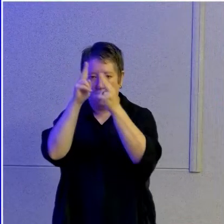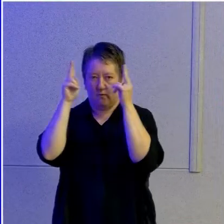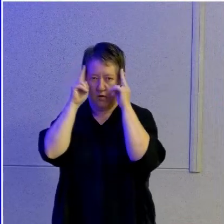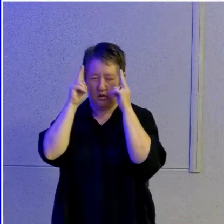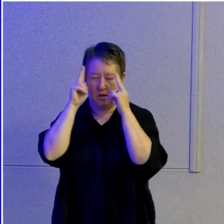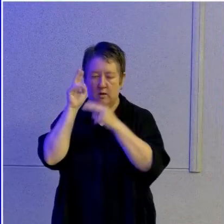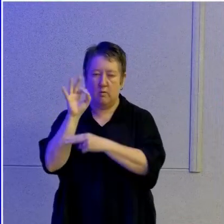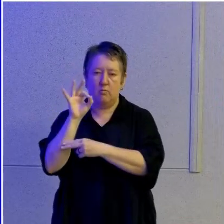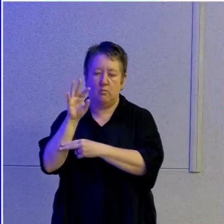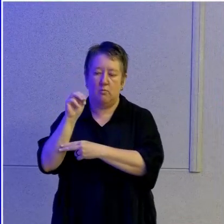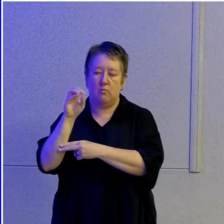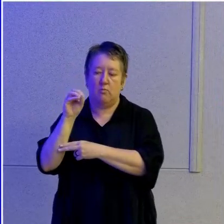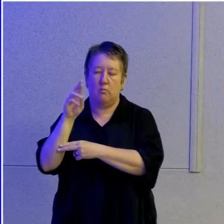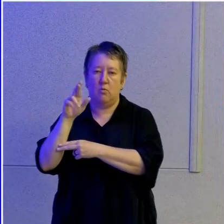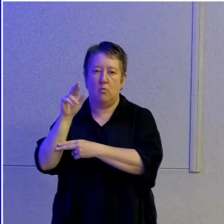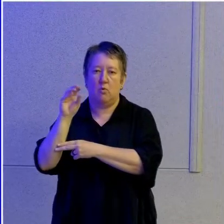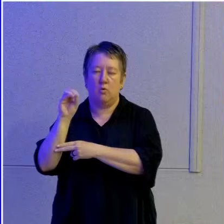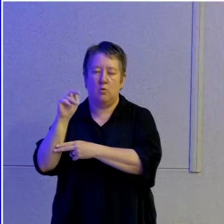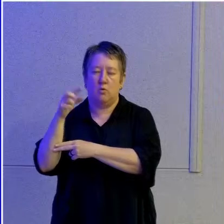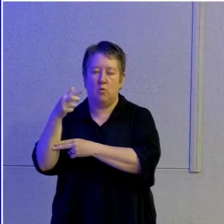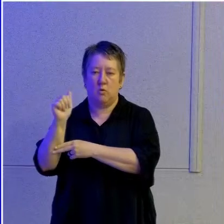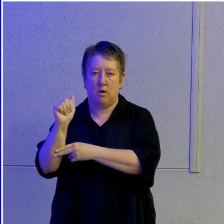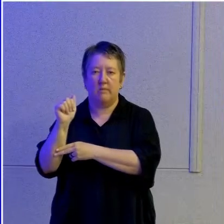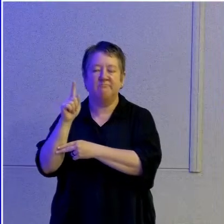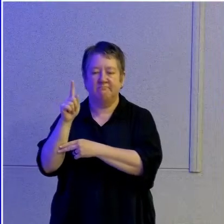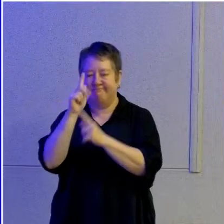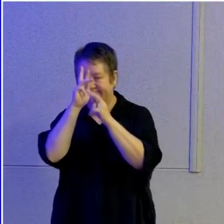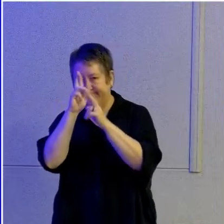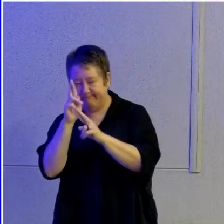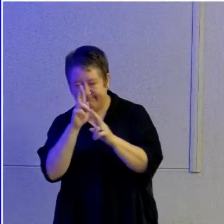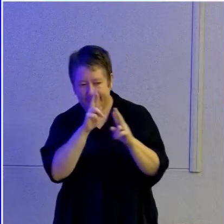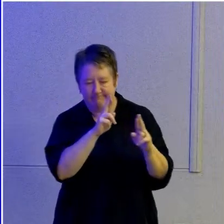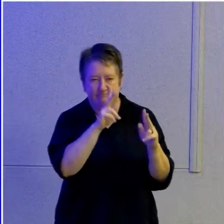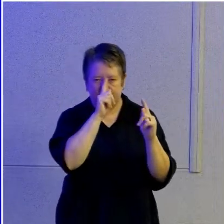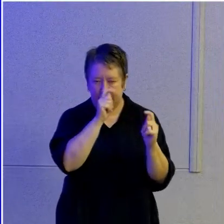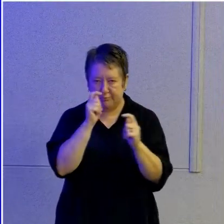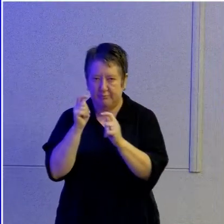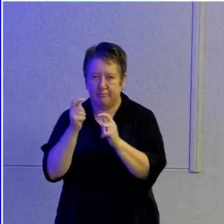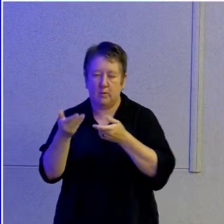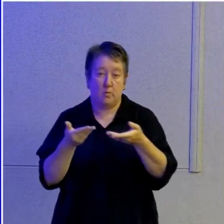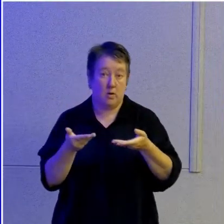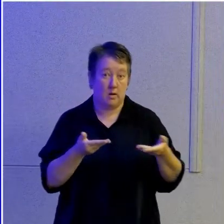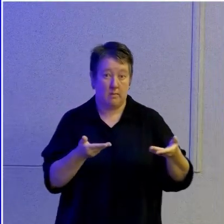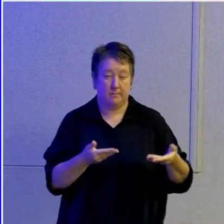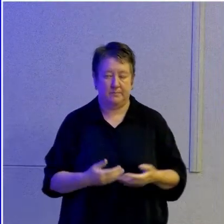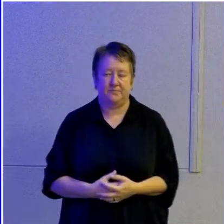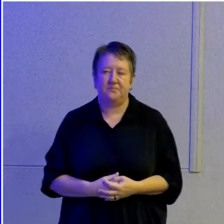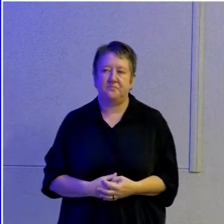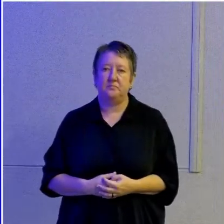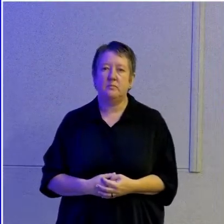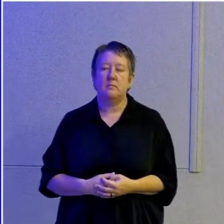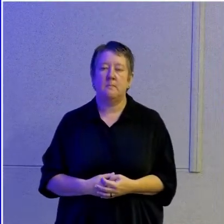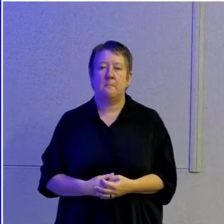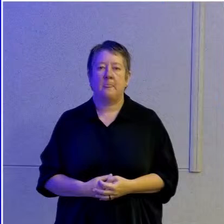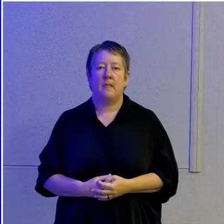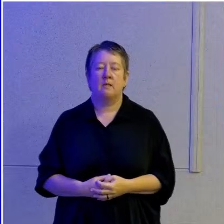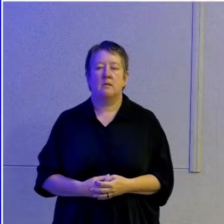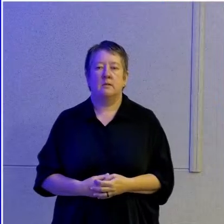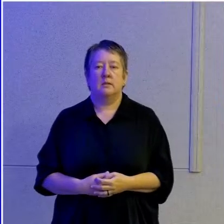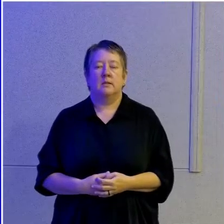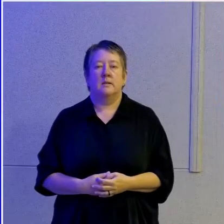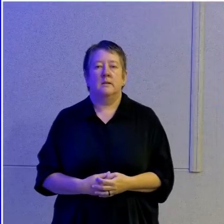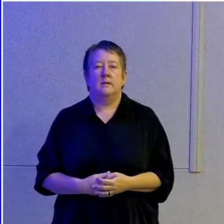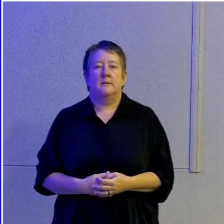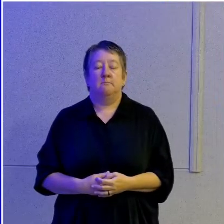Azwindini Muronga, and all protocol observed. At this stage, before I finish